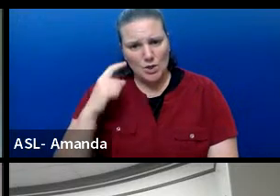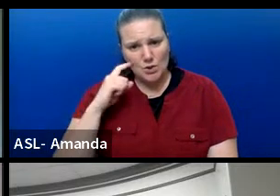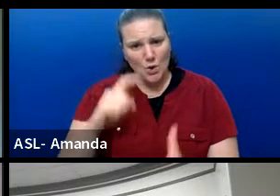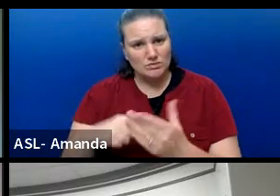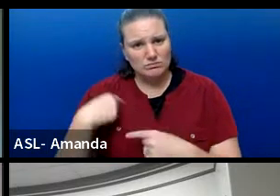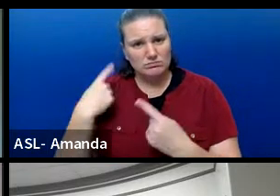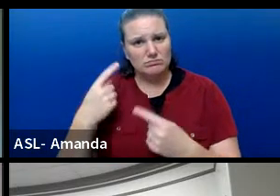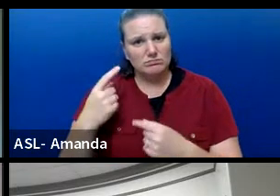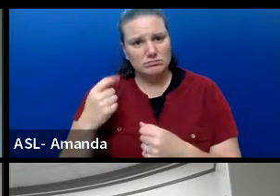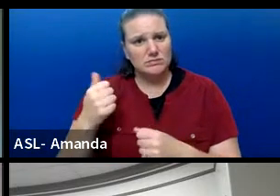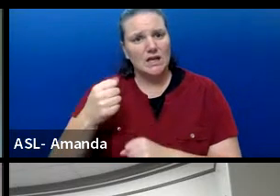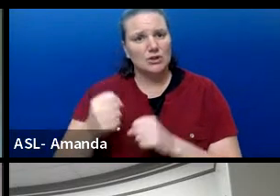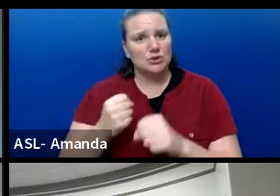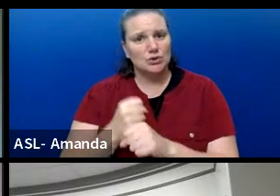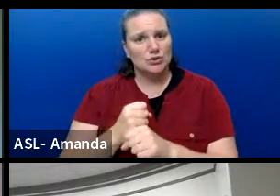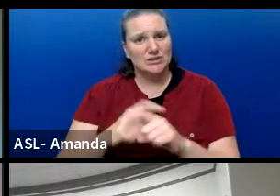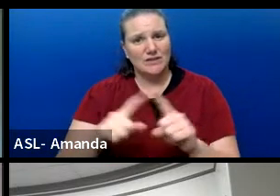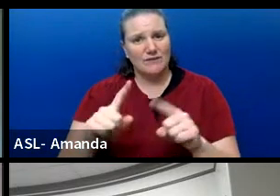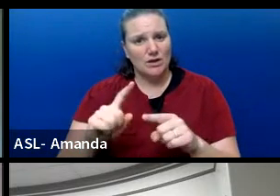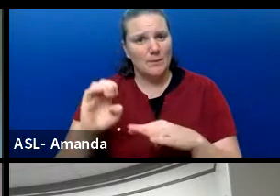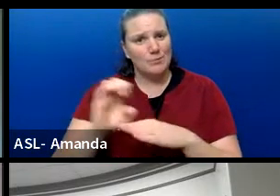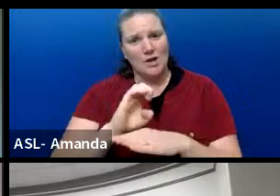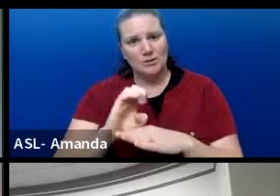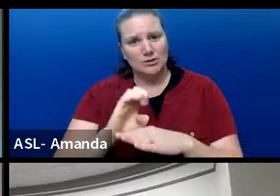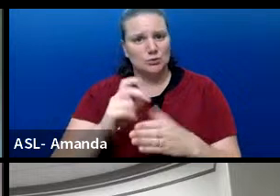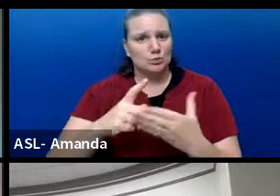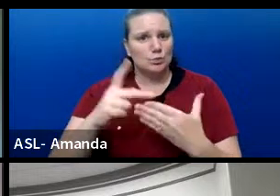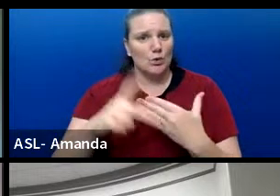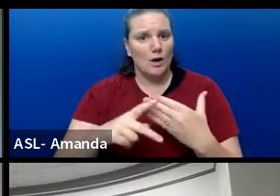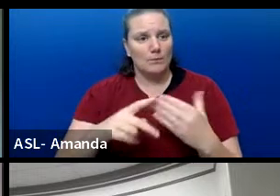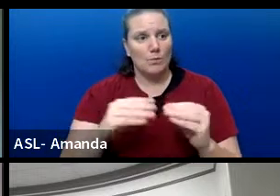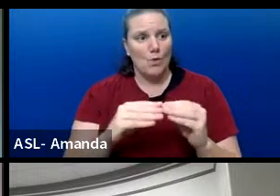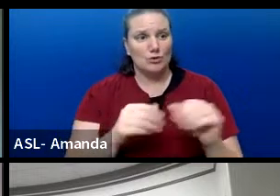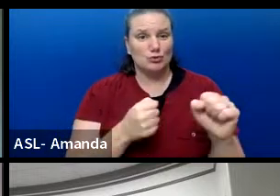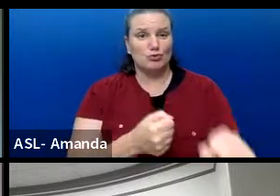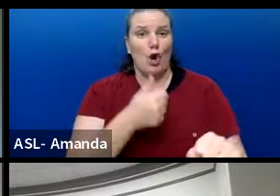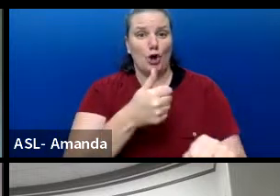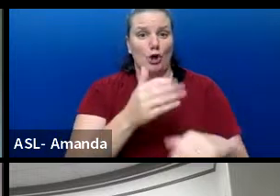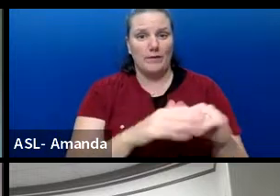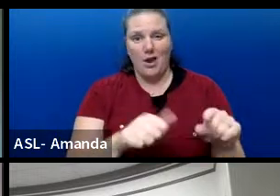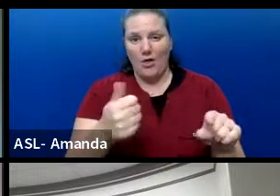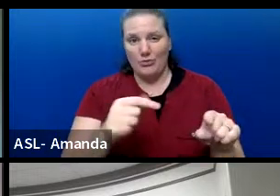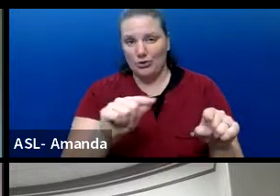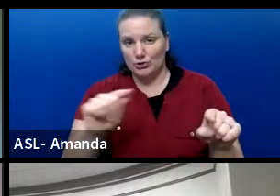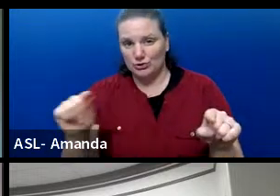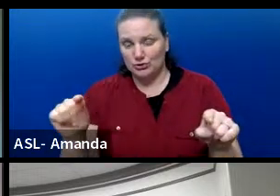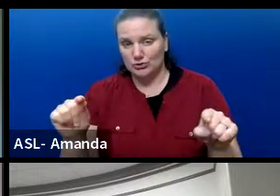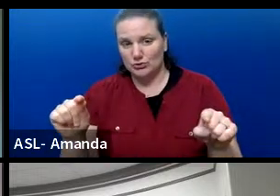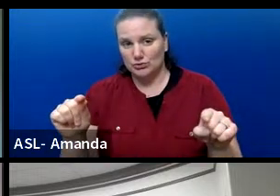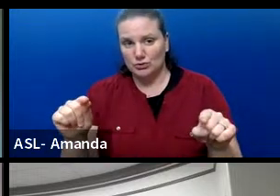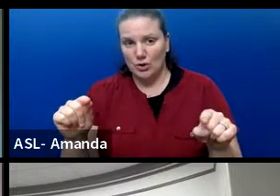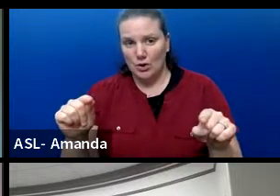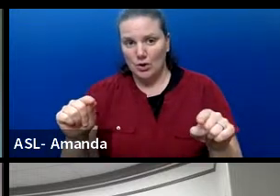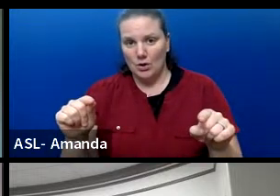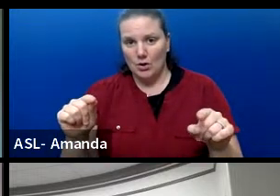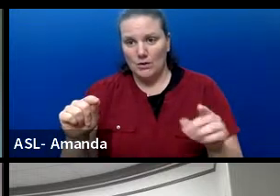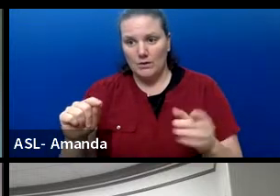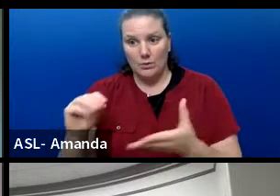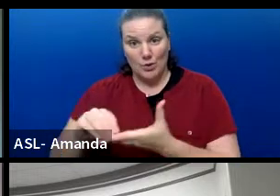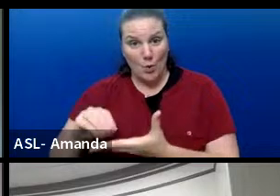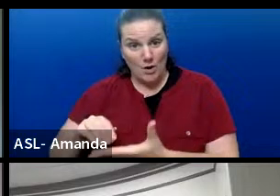decades, different apprenticeship programs are stronger than others. And the recording of